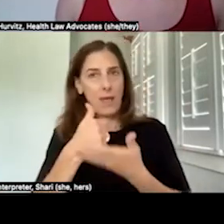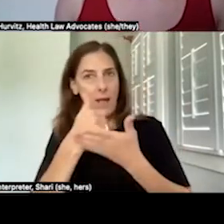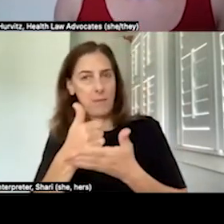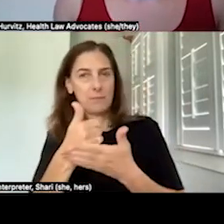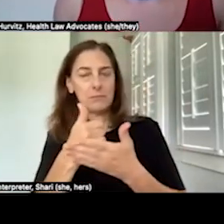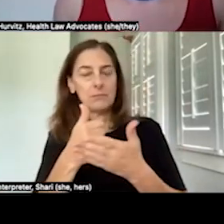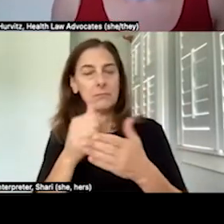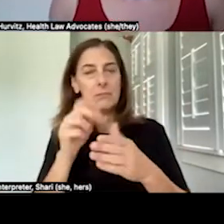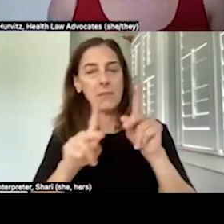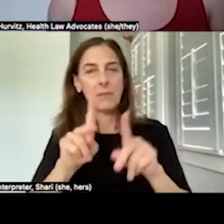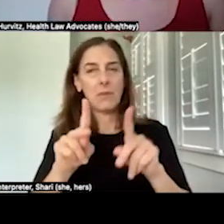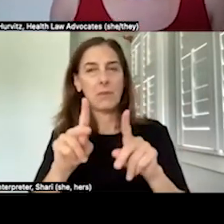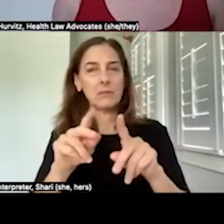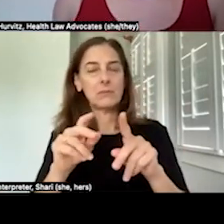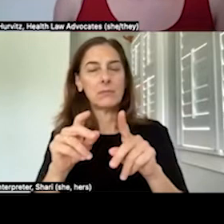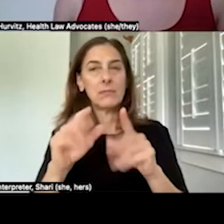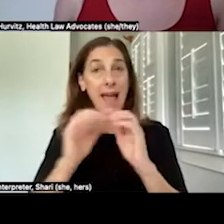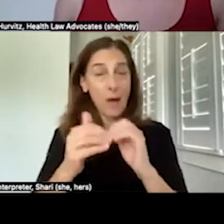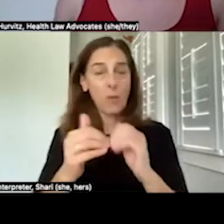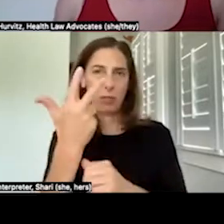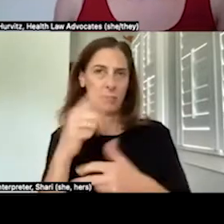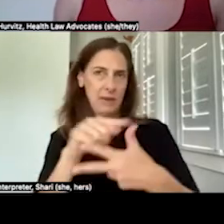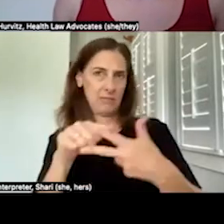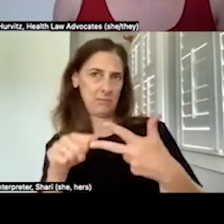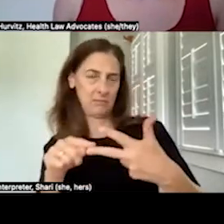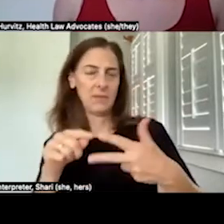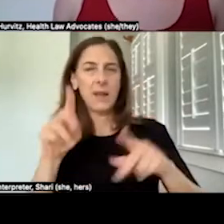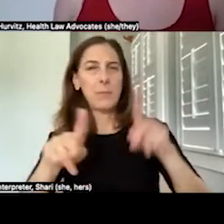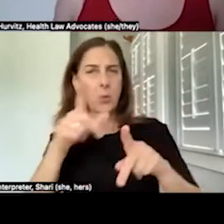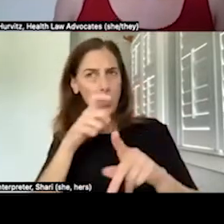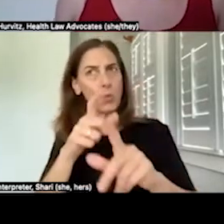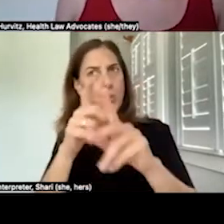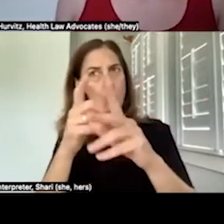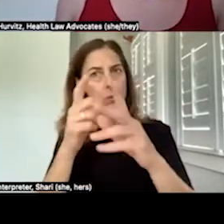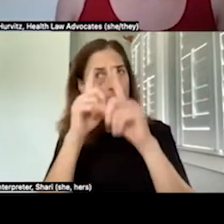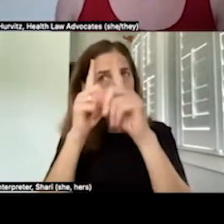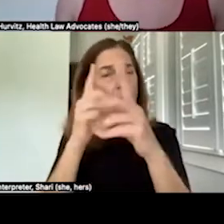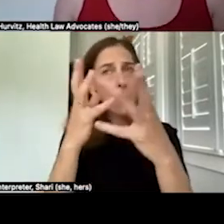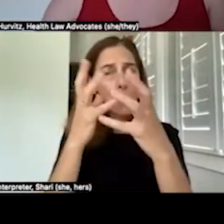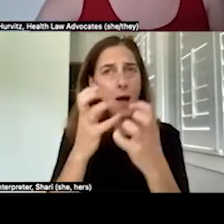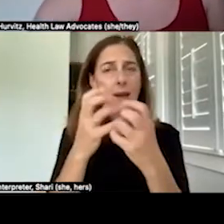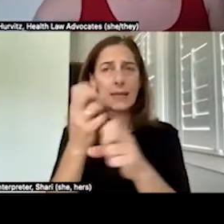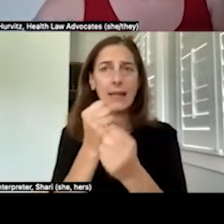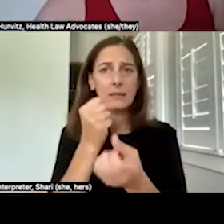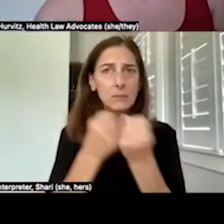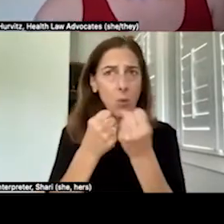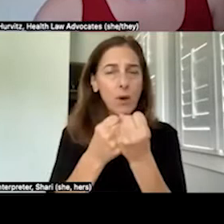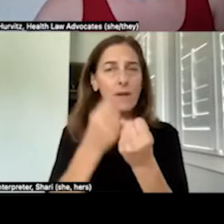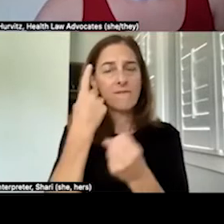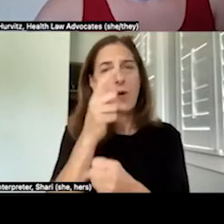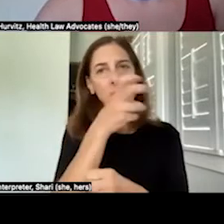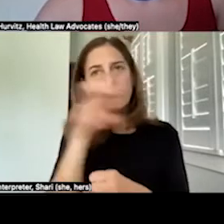and to support gender diverse populations in general. So the one we're going to talk most about today is legal representation